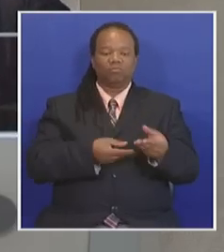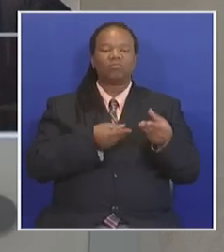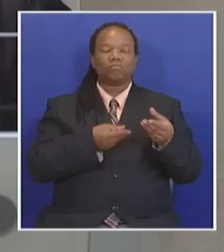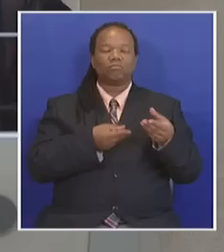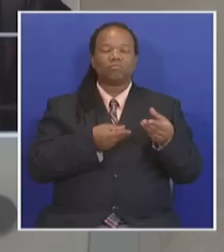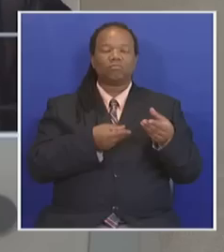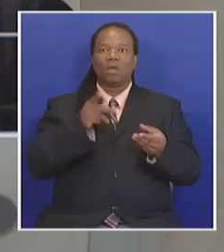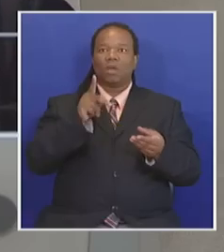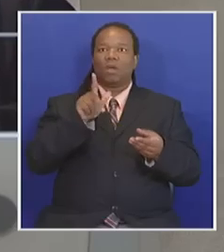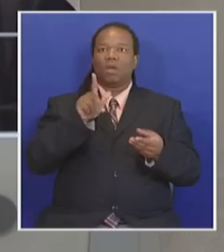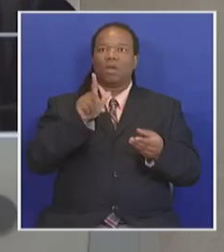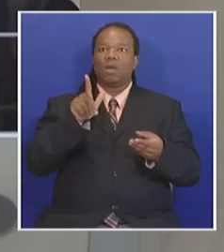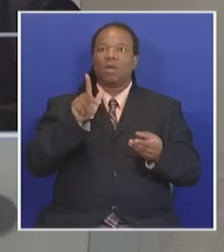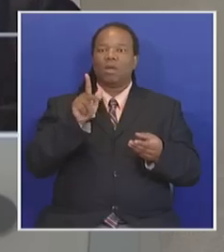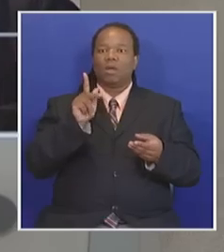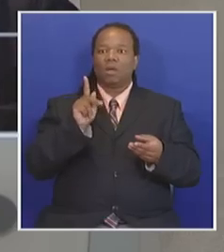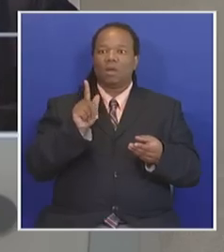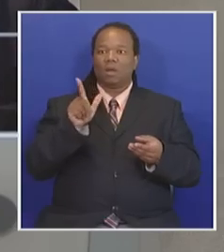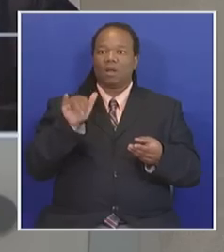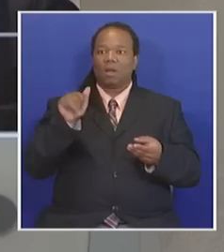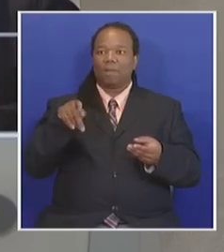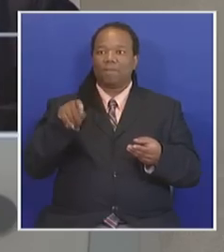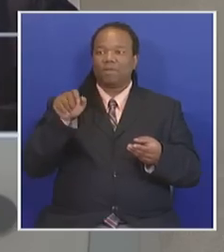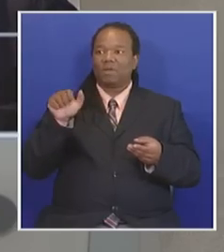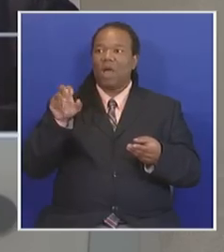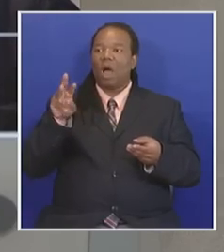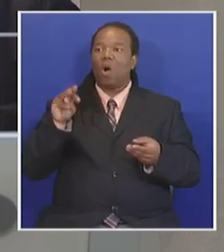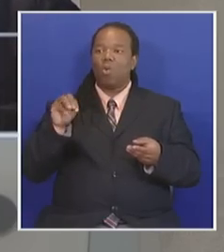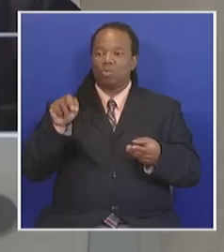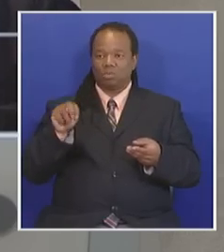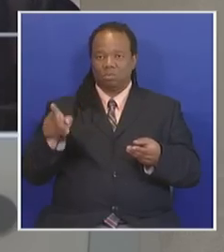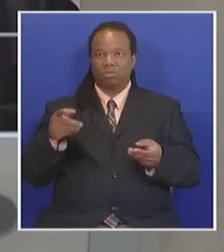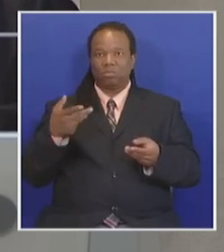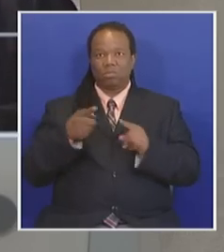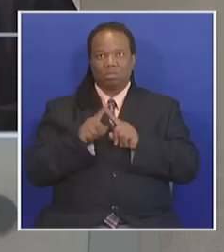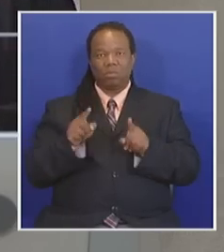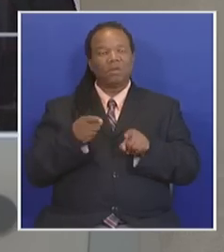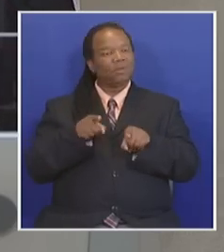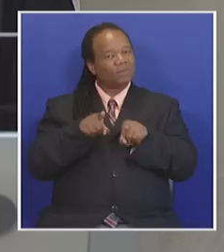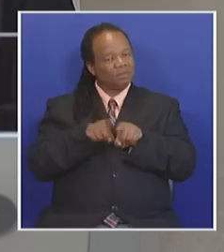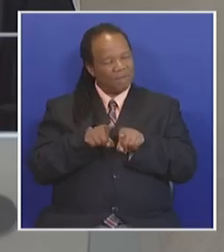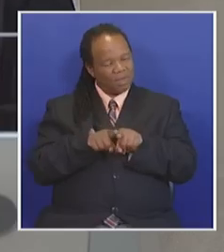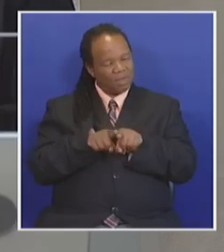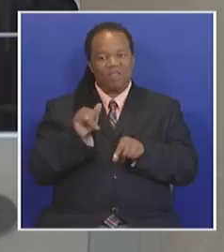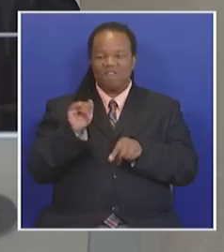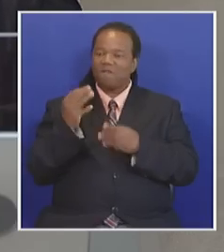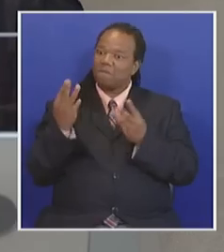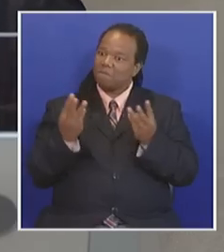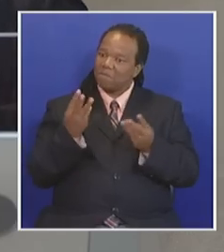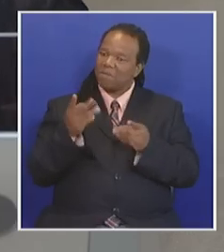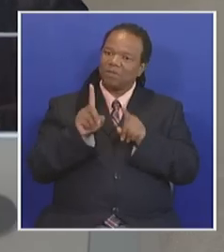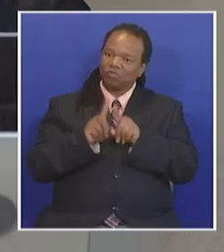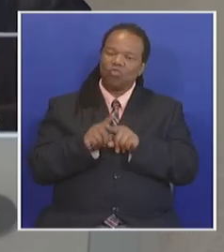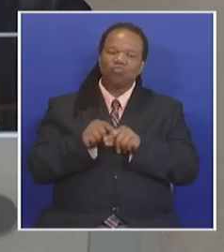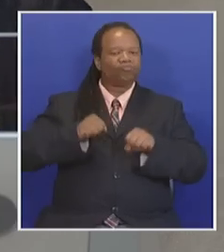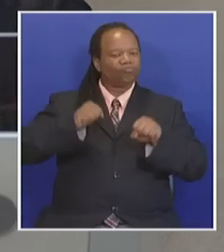to build this nation if we equally emphasize that the people also stated on that same day in the same declaration that